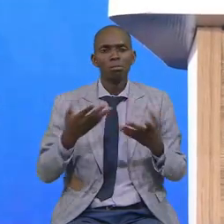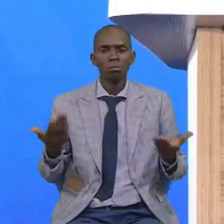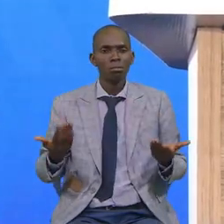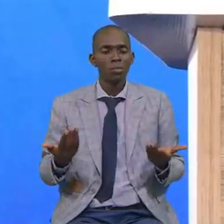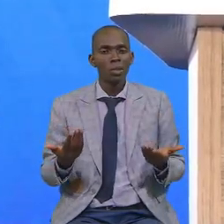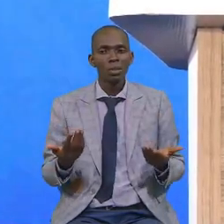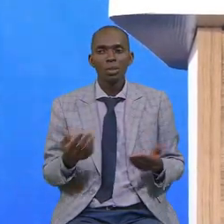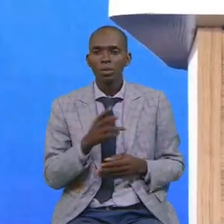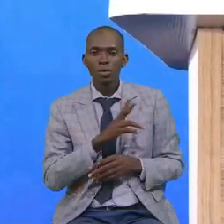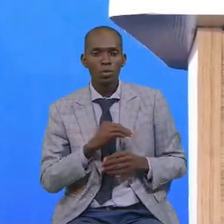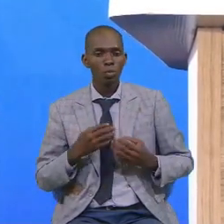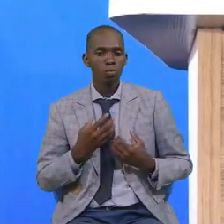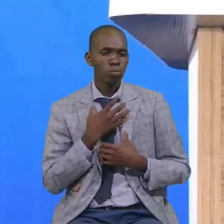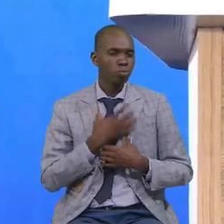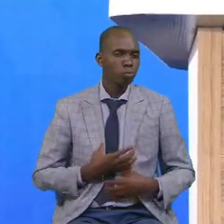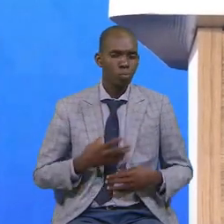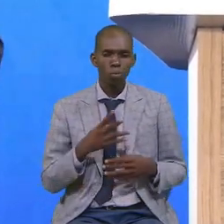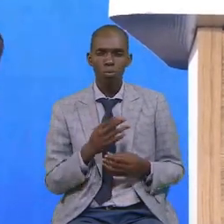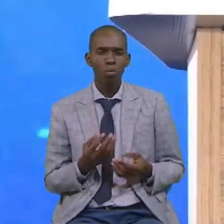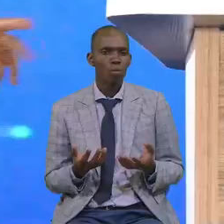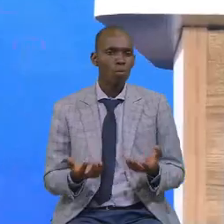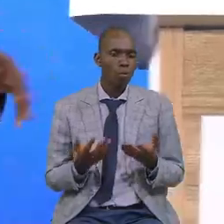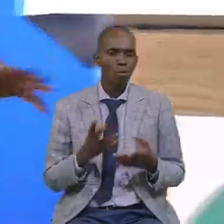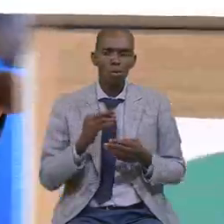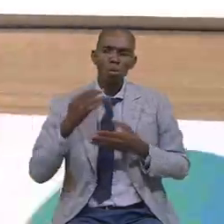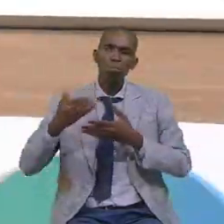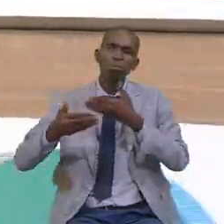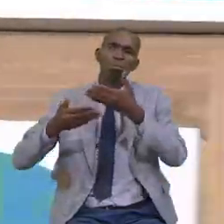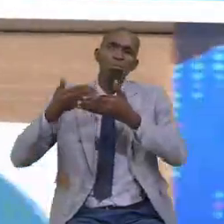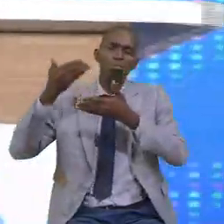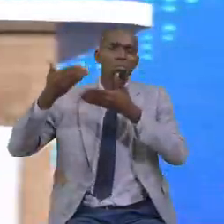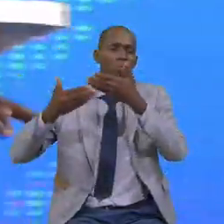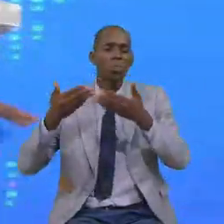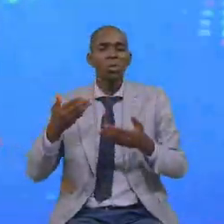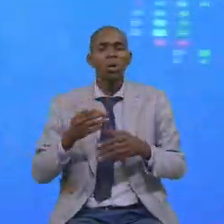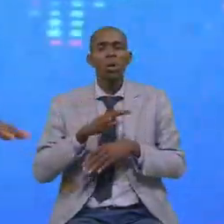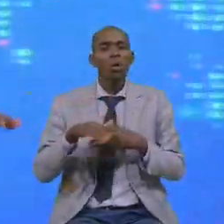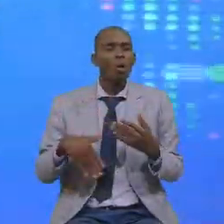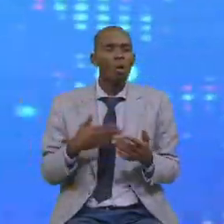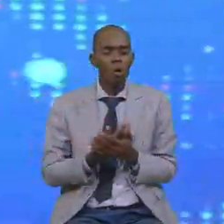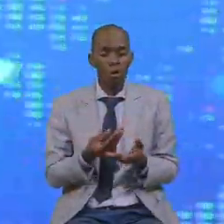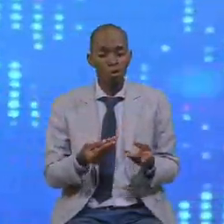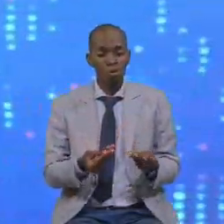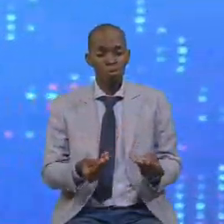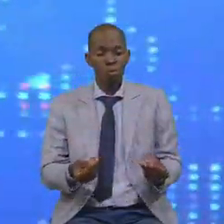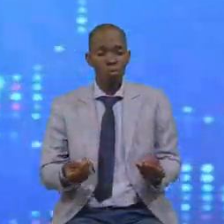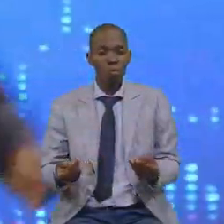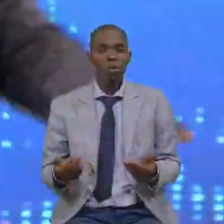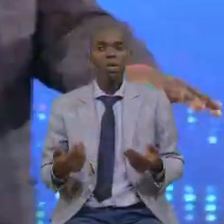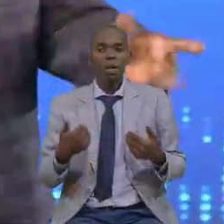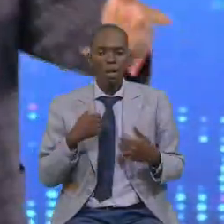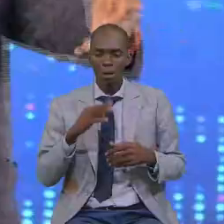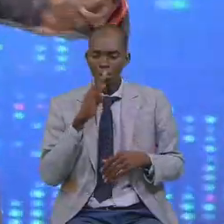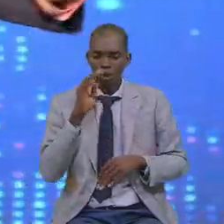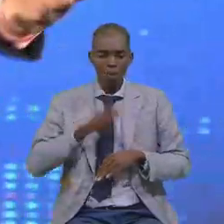no desire, no progress, all the dust had been gathering on us. Have you noticed